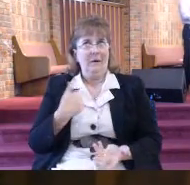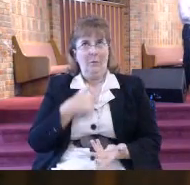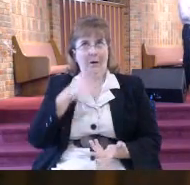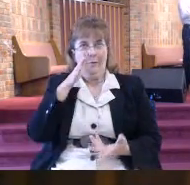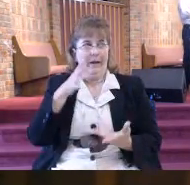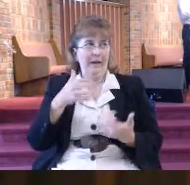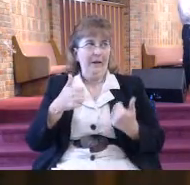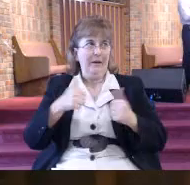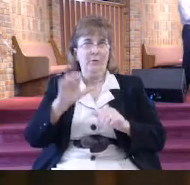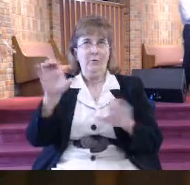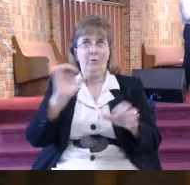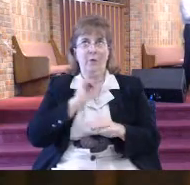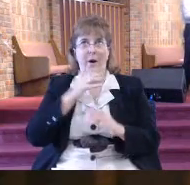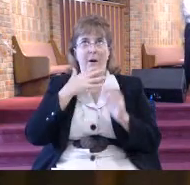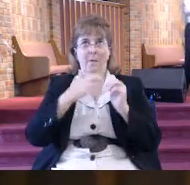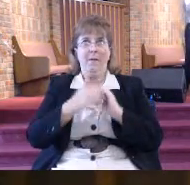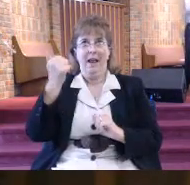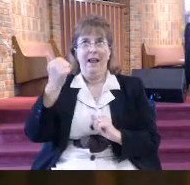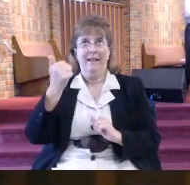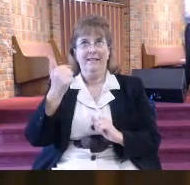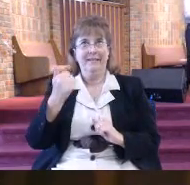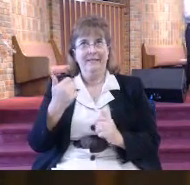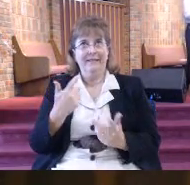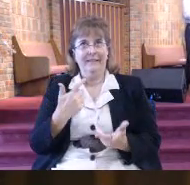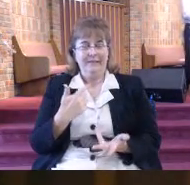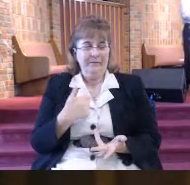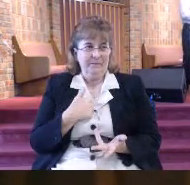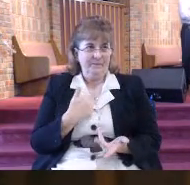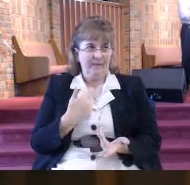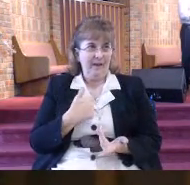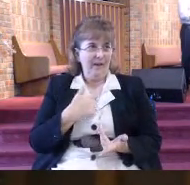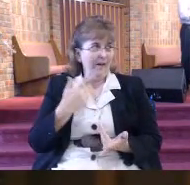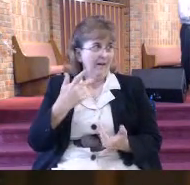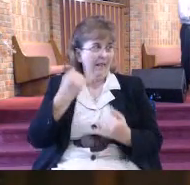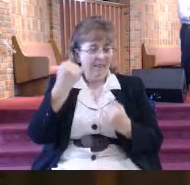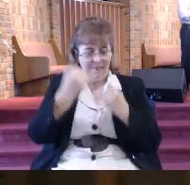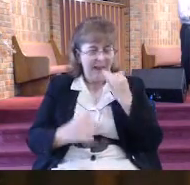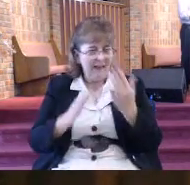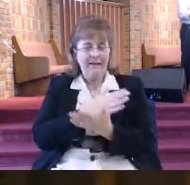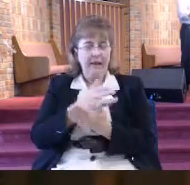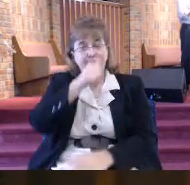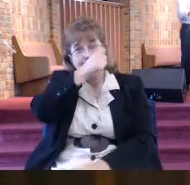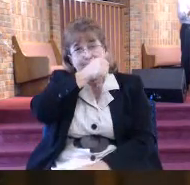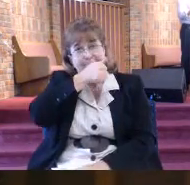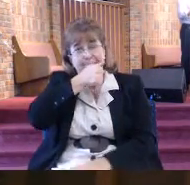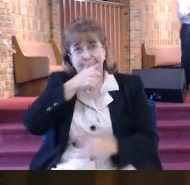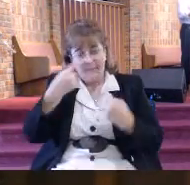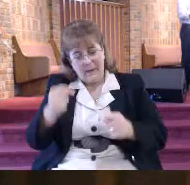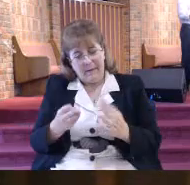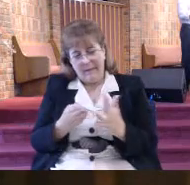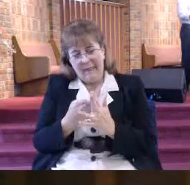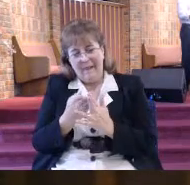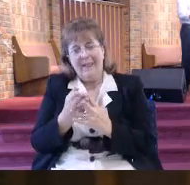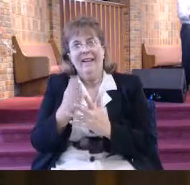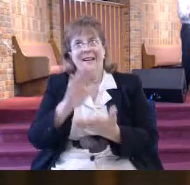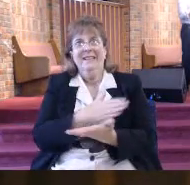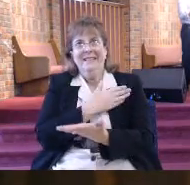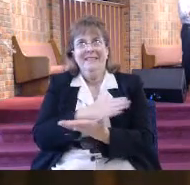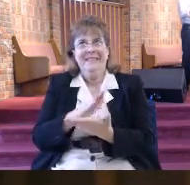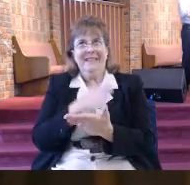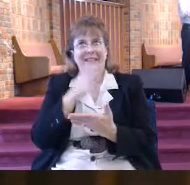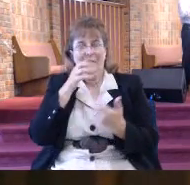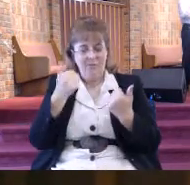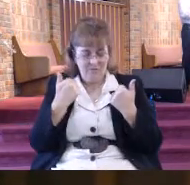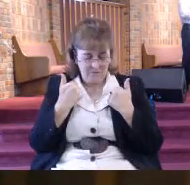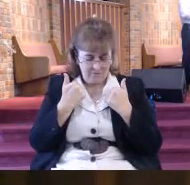through it together. I'm kind of struggling tonight anyway, so we'll just struggle with one last song here. We'll try the first and second verse. We'll try the